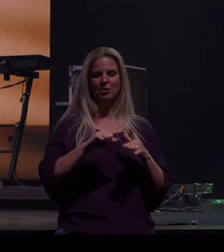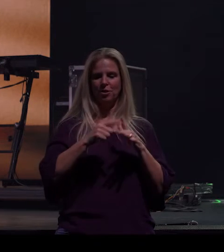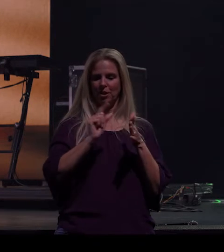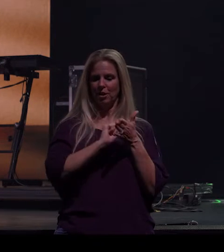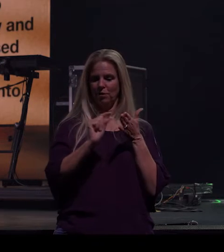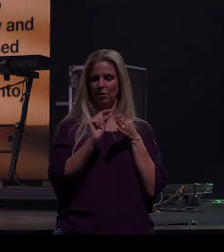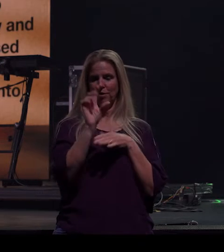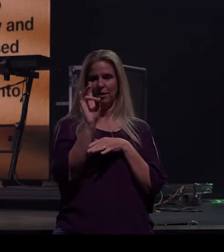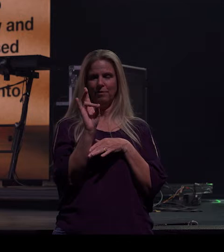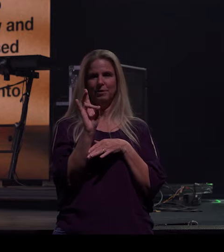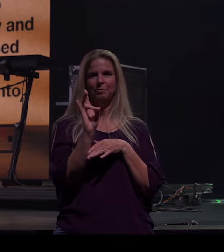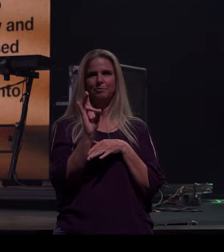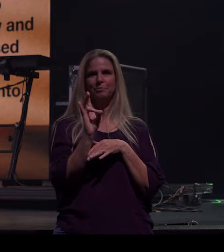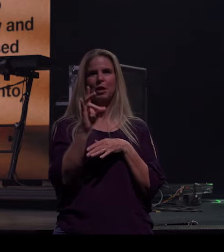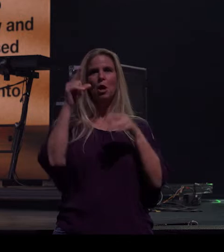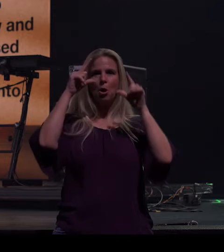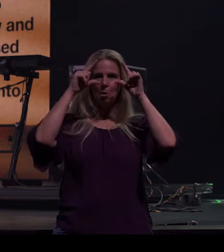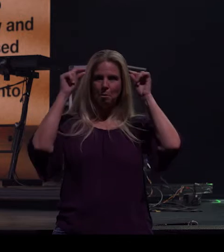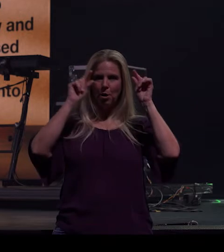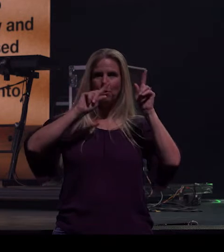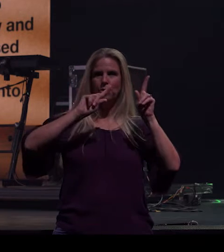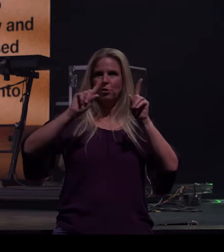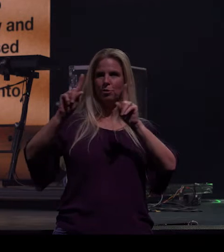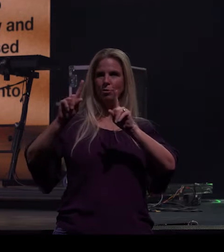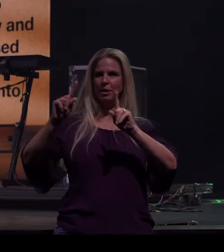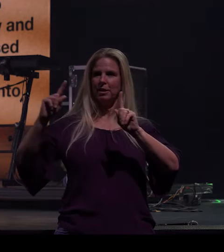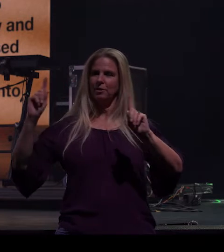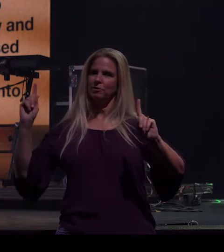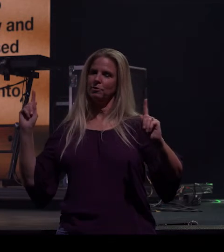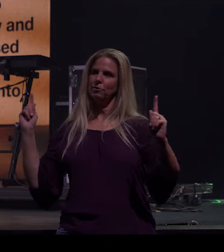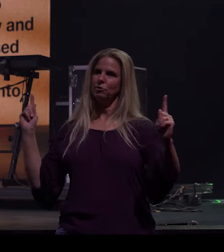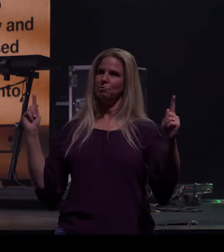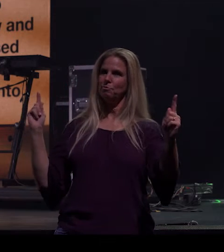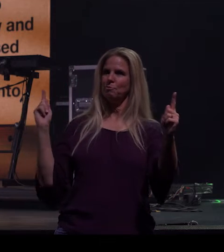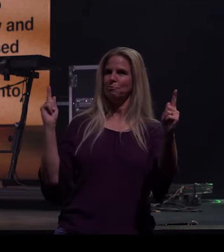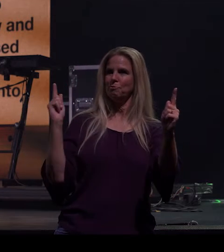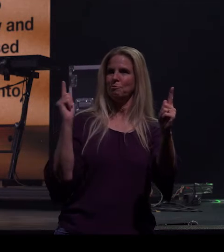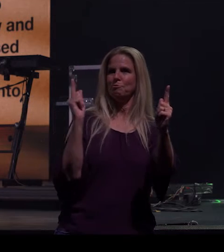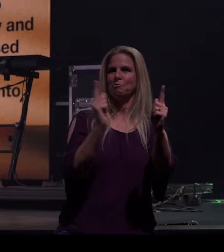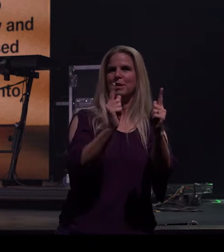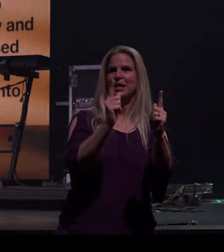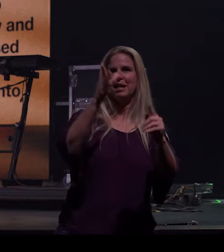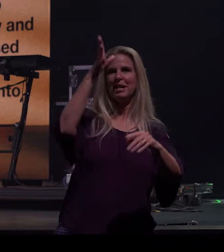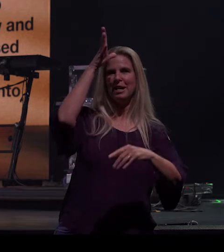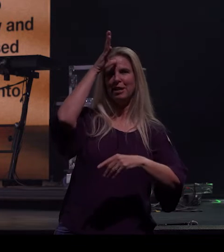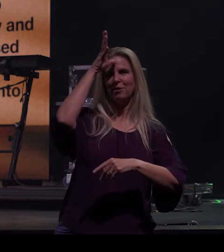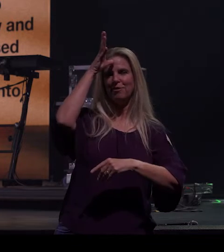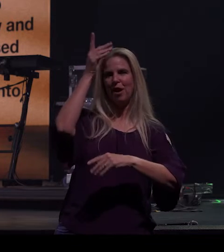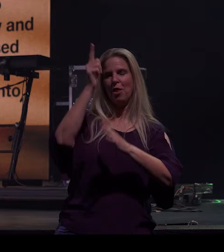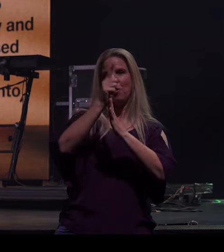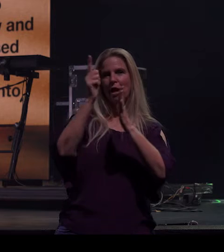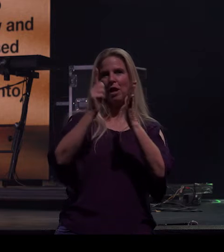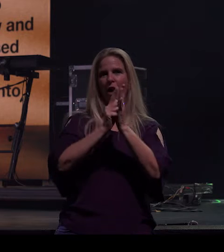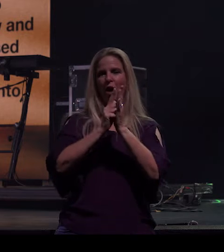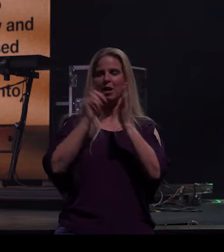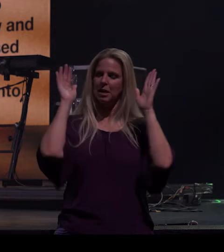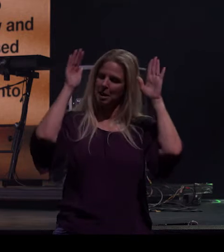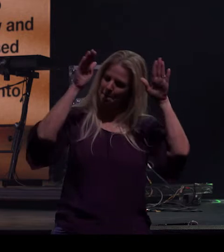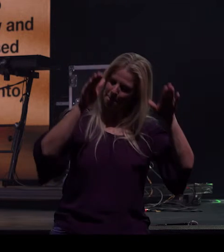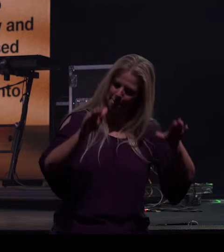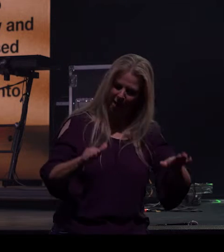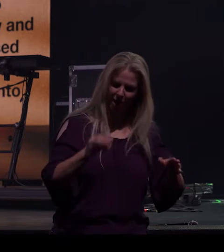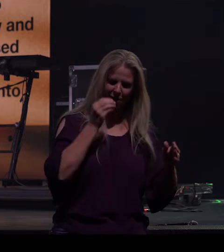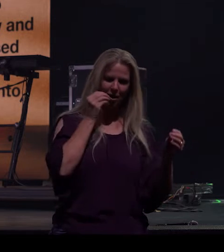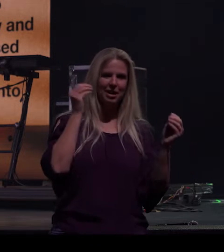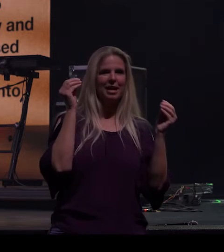this. So Moses went out to meet his father-in-law. His father-in-law shows up on the scene, And he bowed down and kissed him, and he greeted